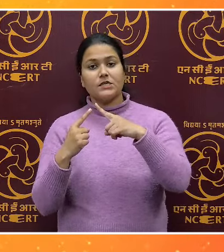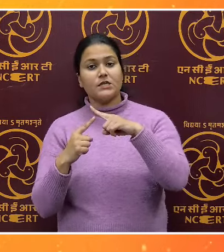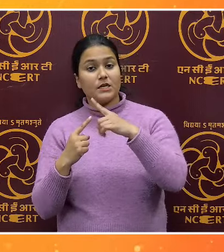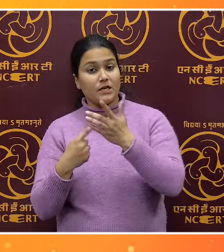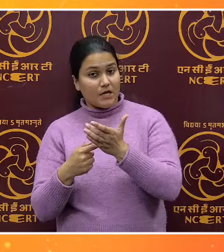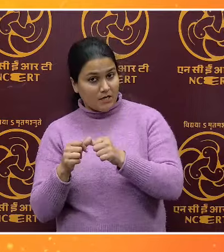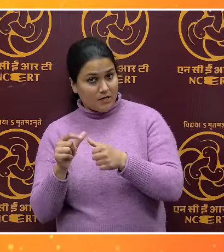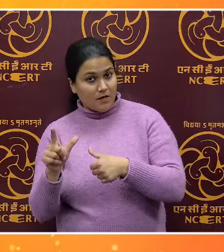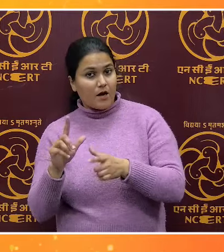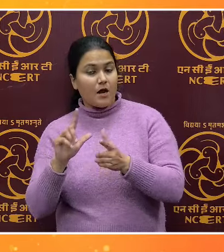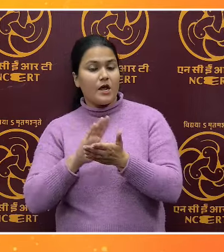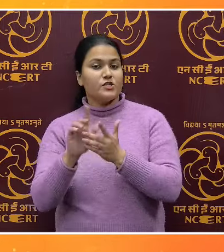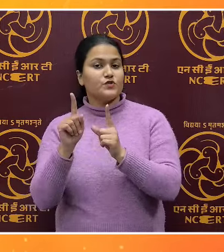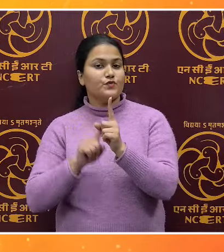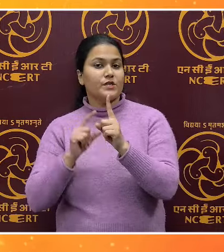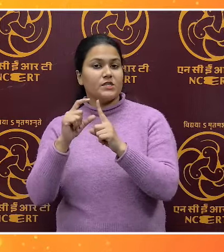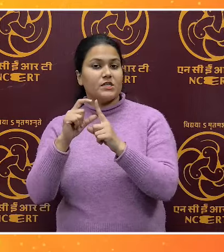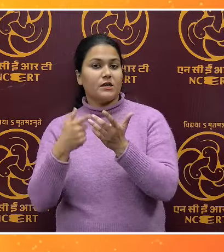Now,